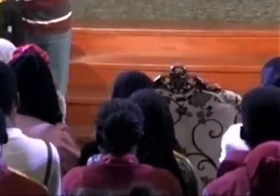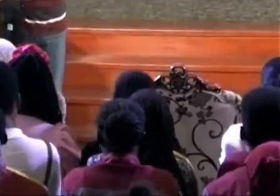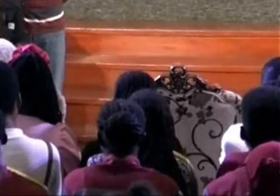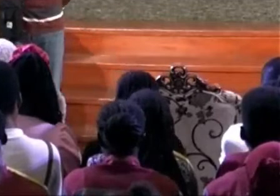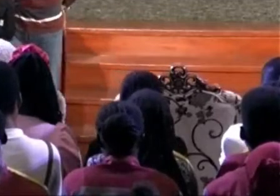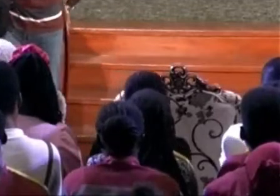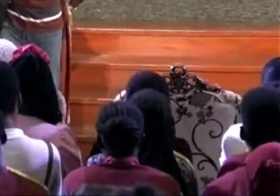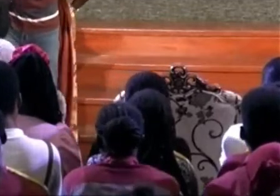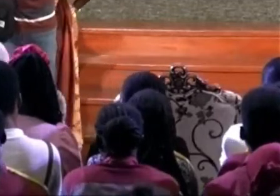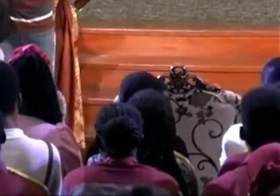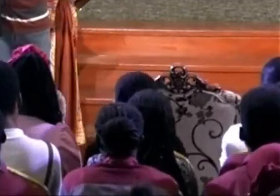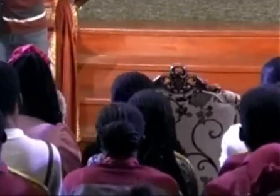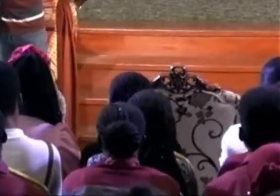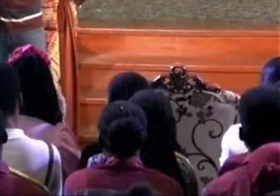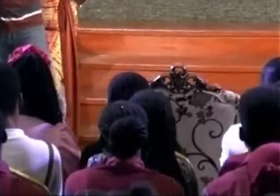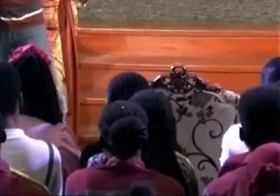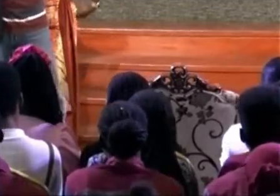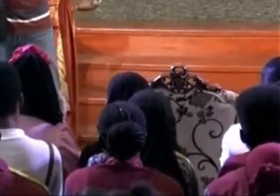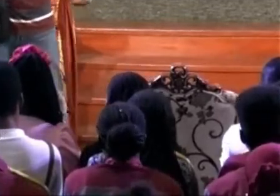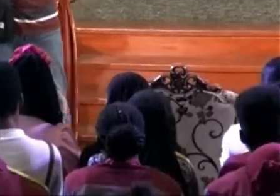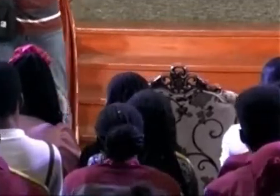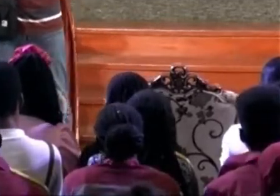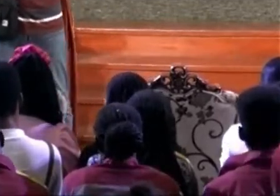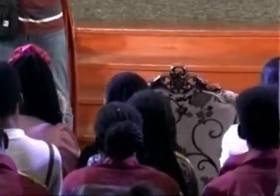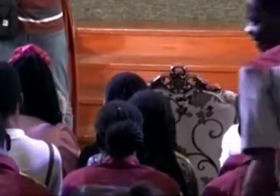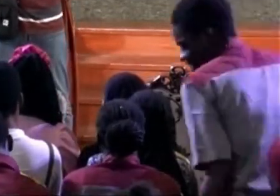Who is getting the phone?